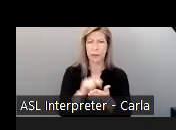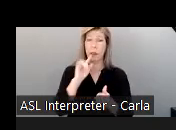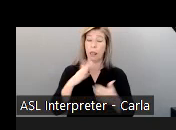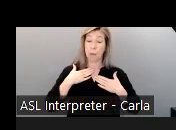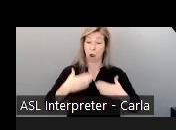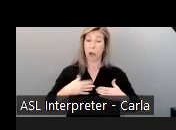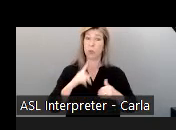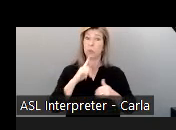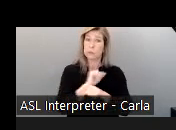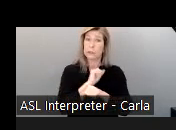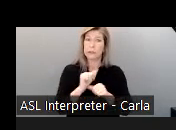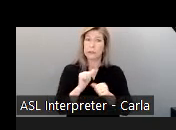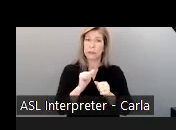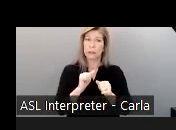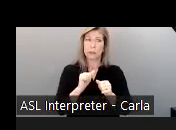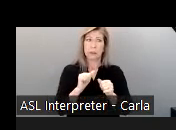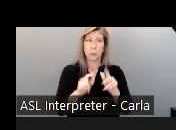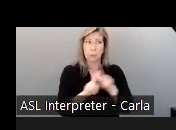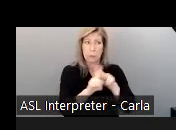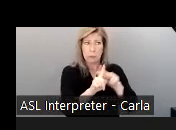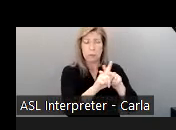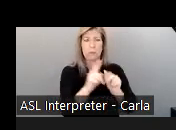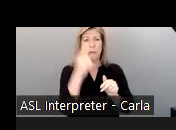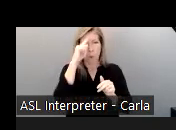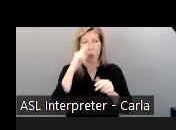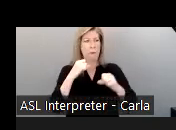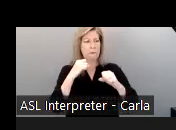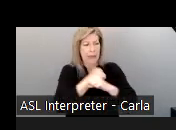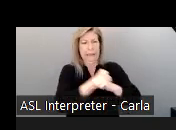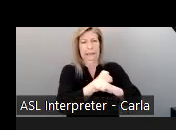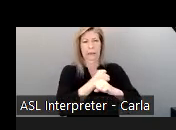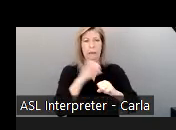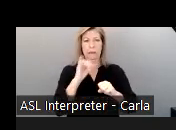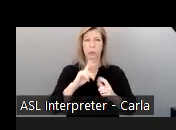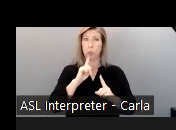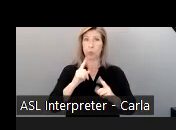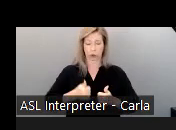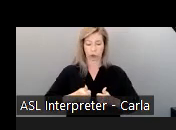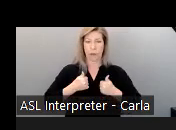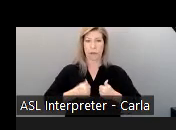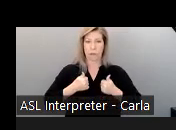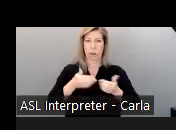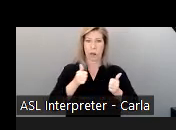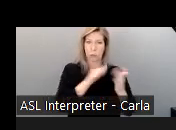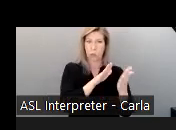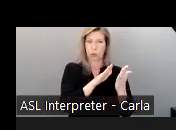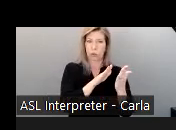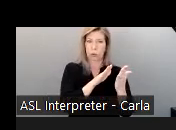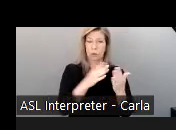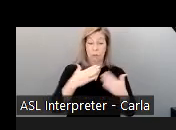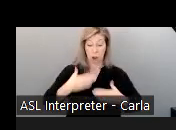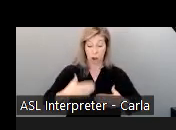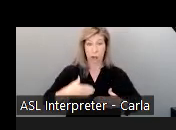neurobiologically informed perspective, they are survival resources, ways the body and